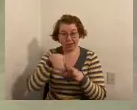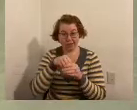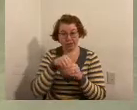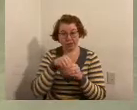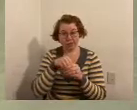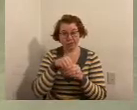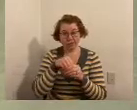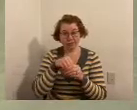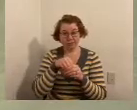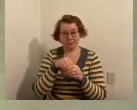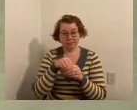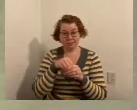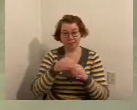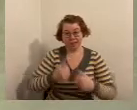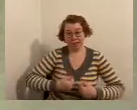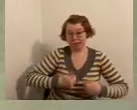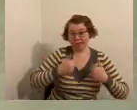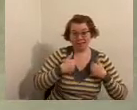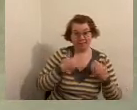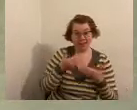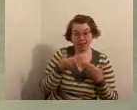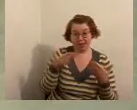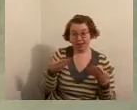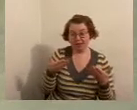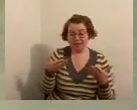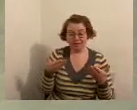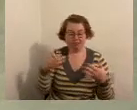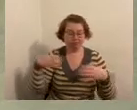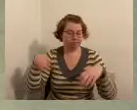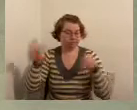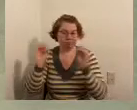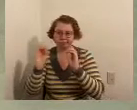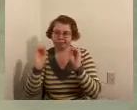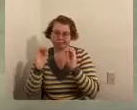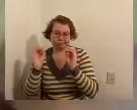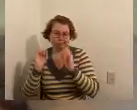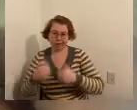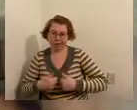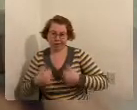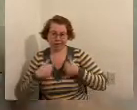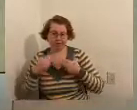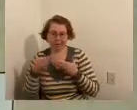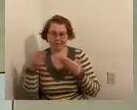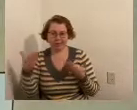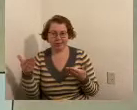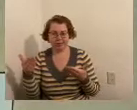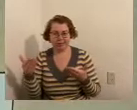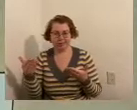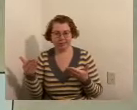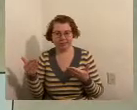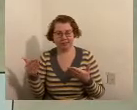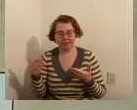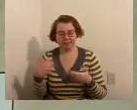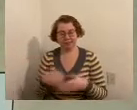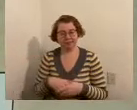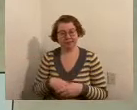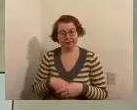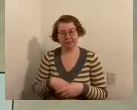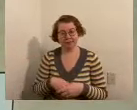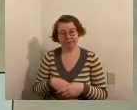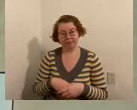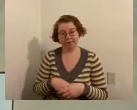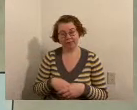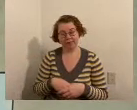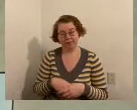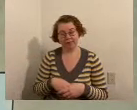includes living things and non-living things. Now,